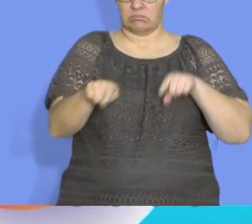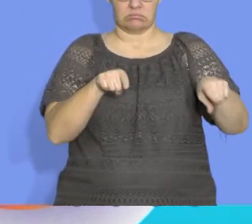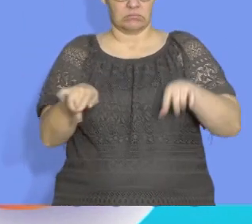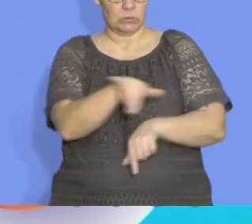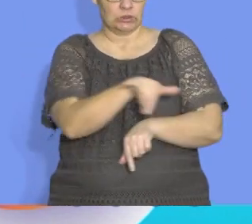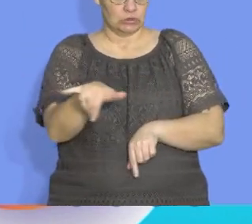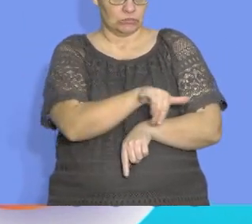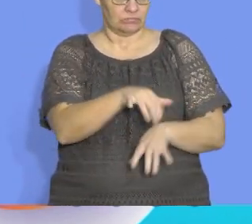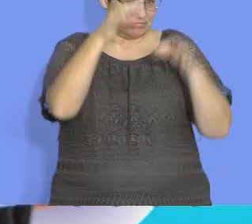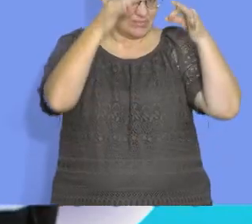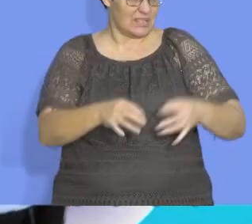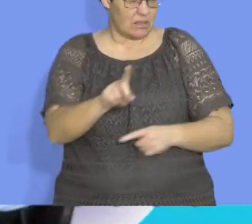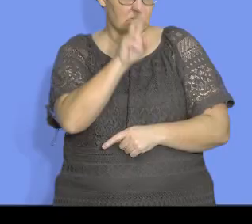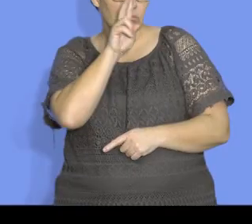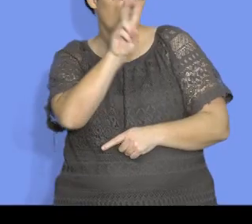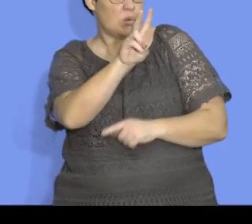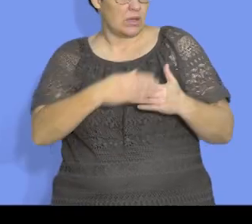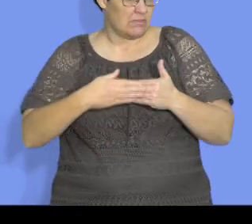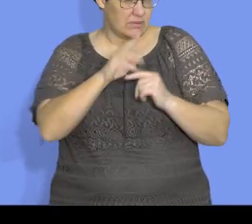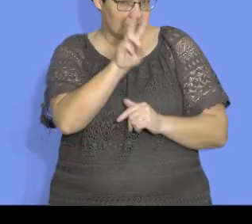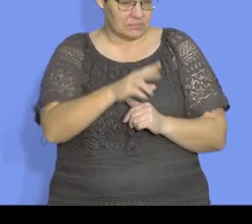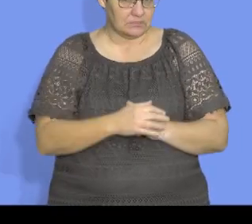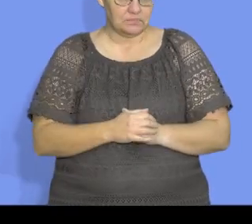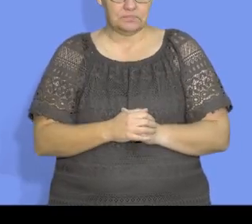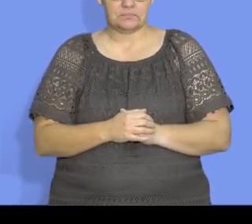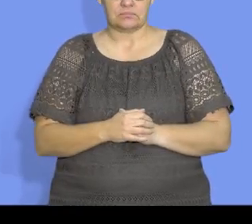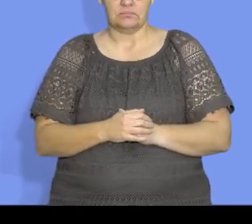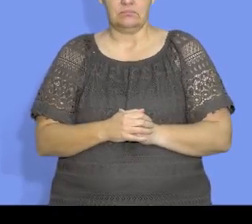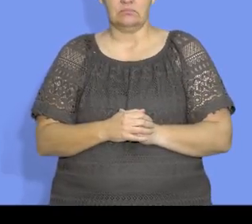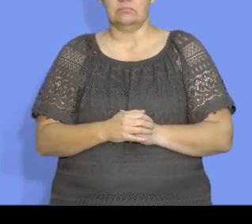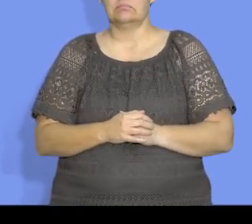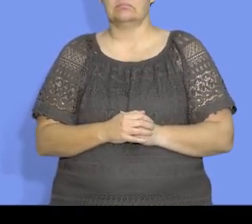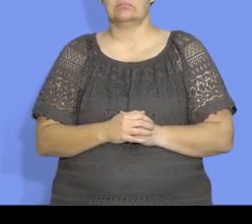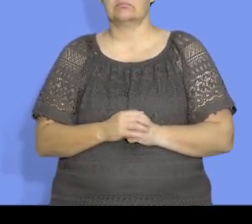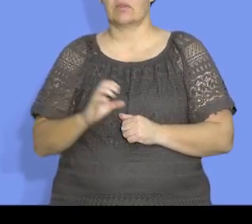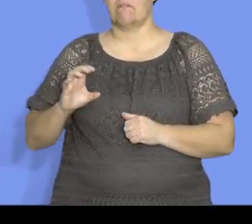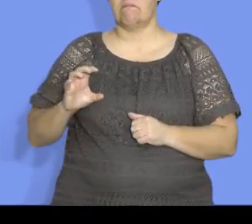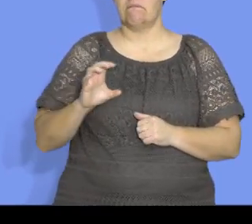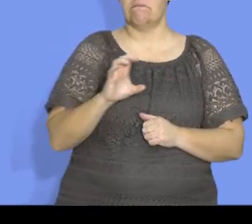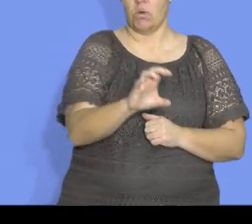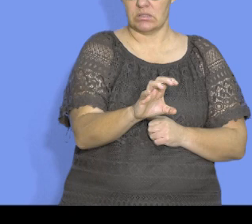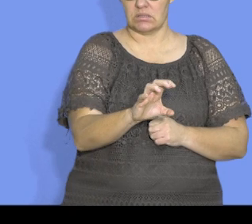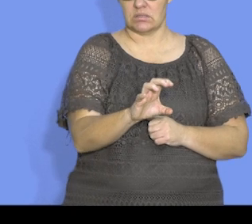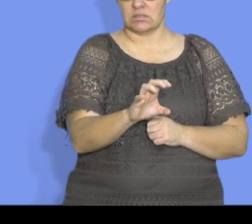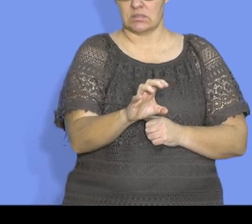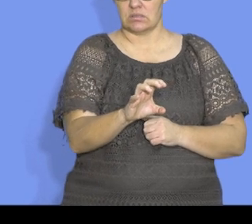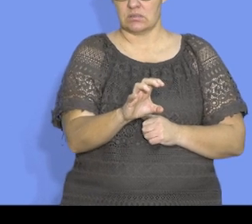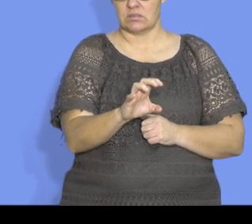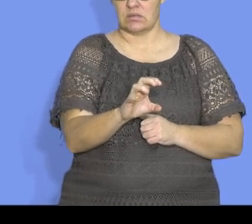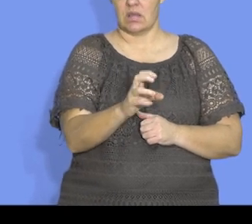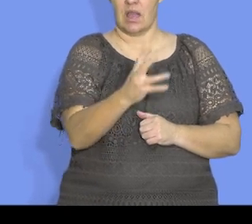make a decision? Have a look at it carefully. The force was applied and